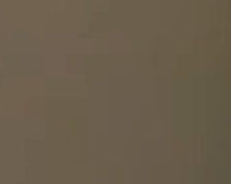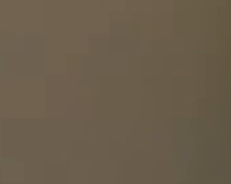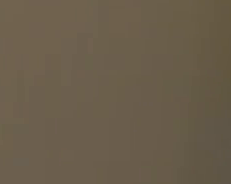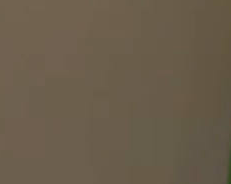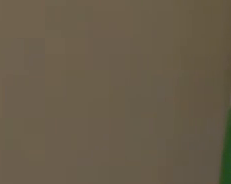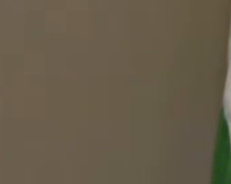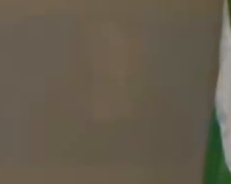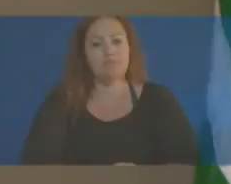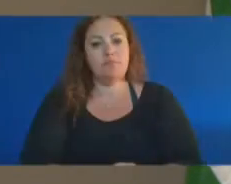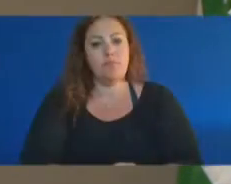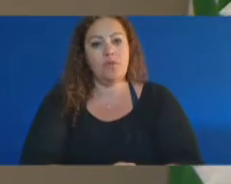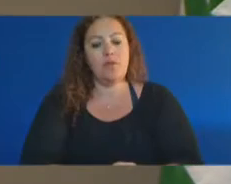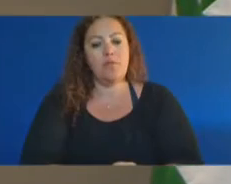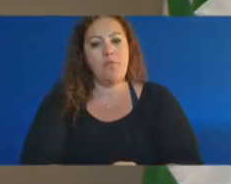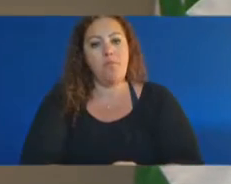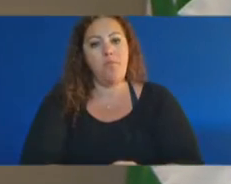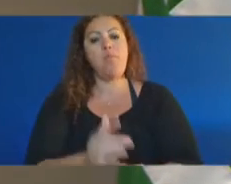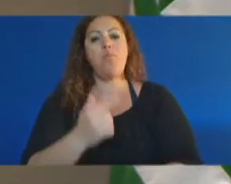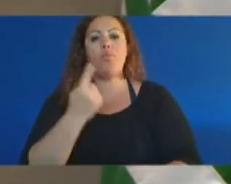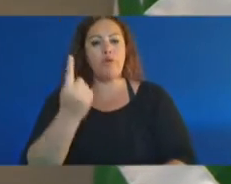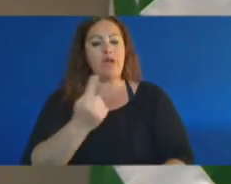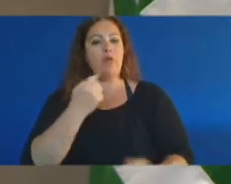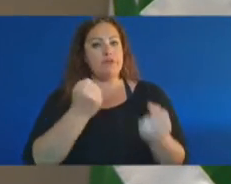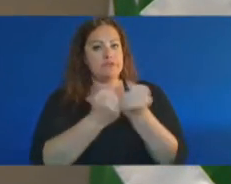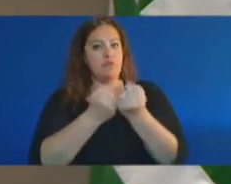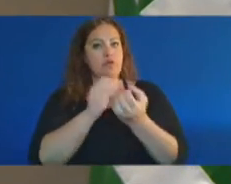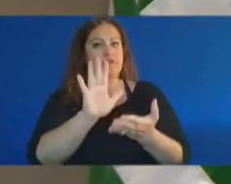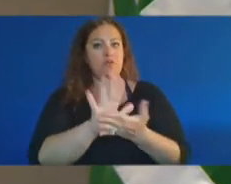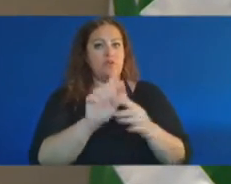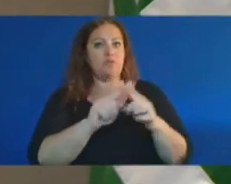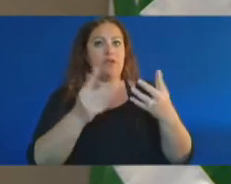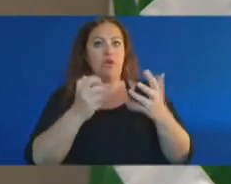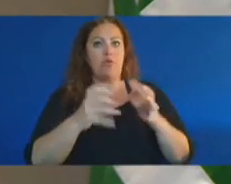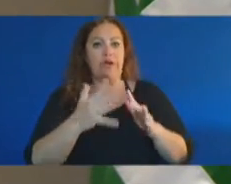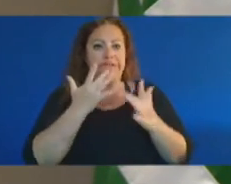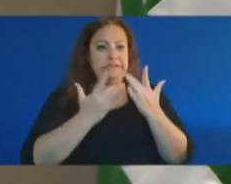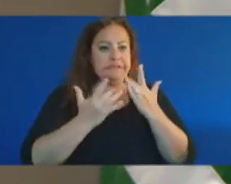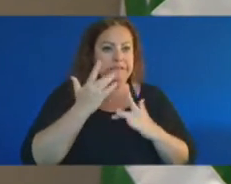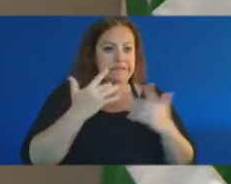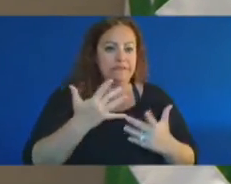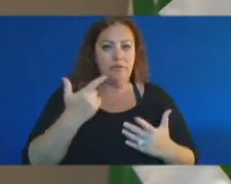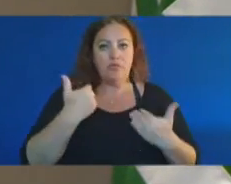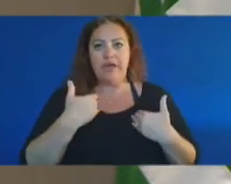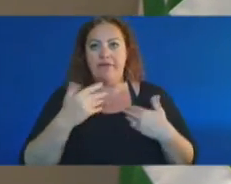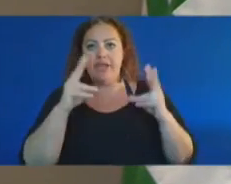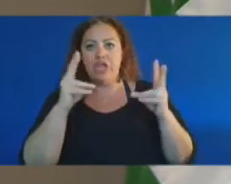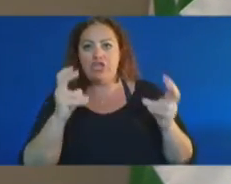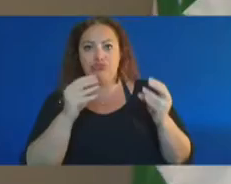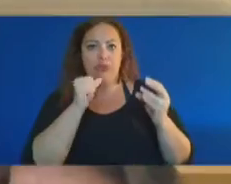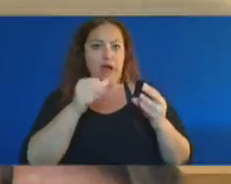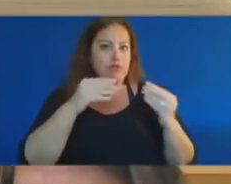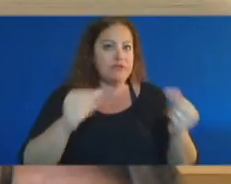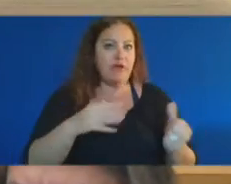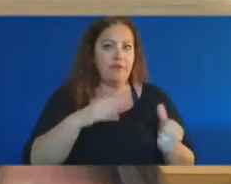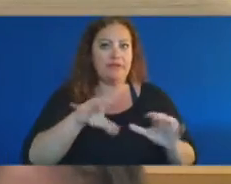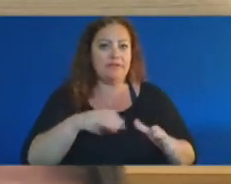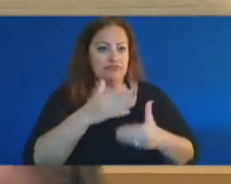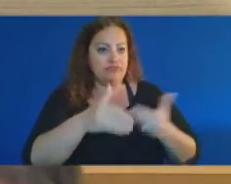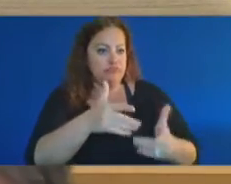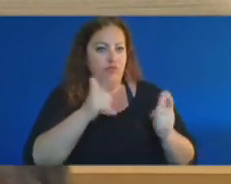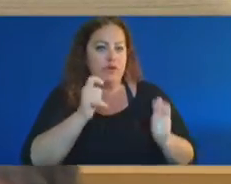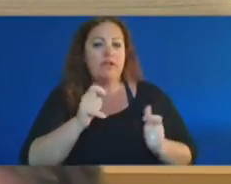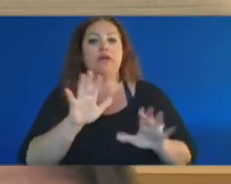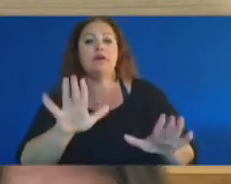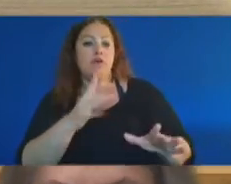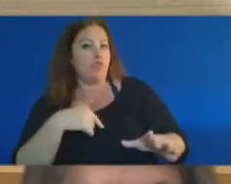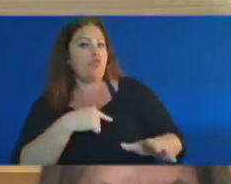just don't want to get into a tight spot where we have pretty significant unresolved issues and it all has to be done quickly we we're we're on the other side of that we're trying to